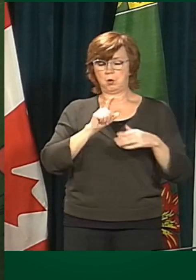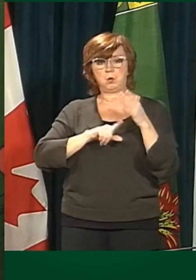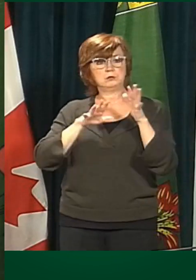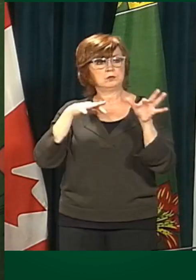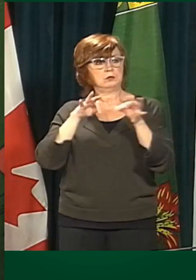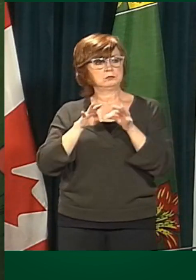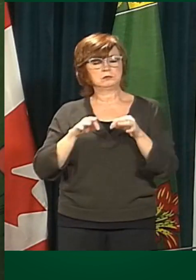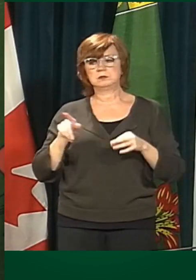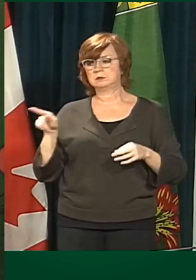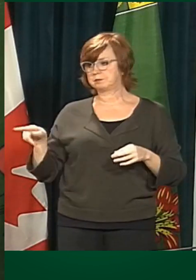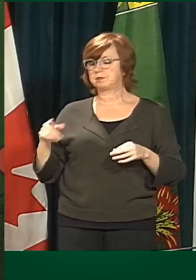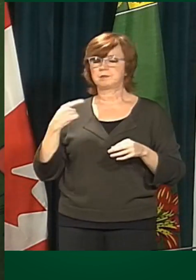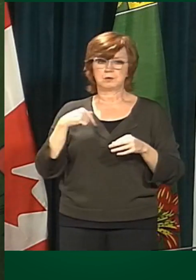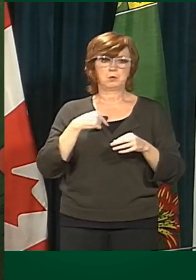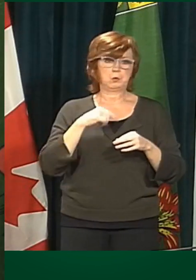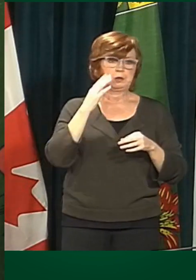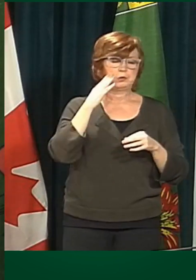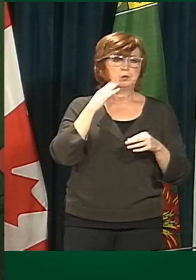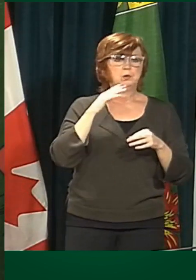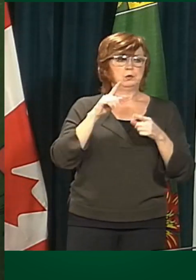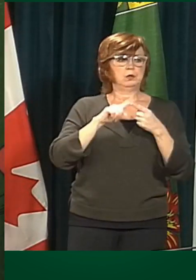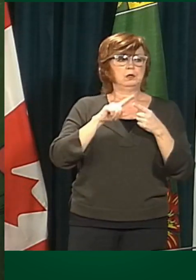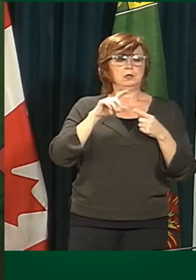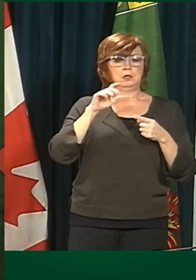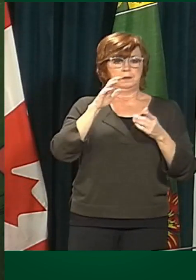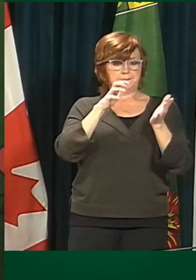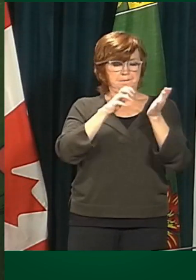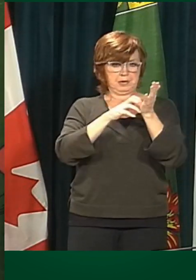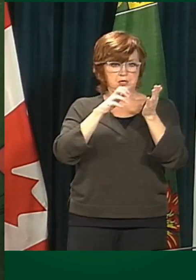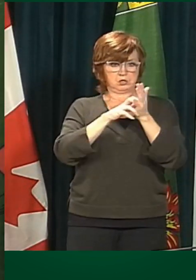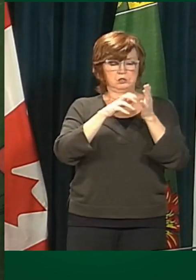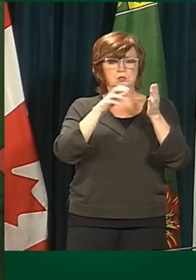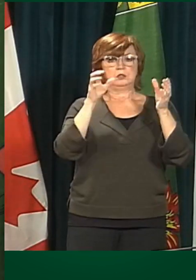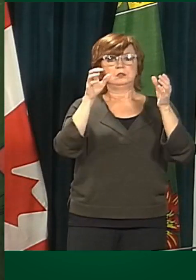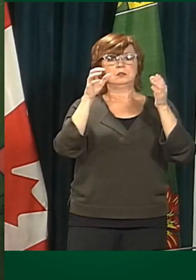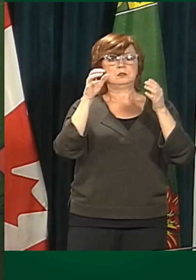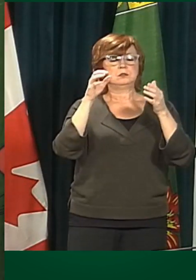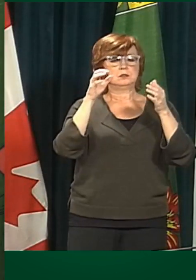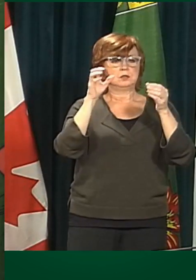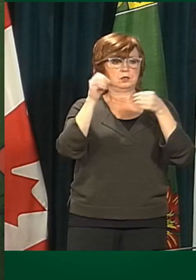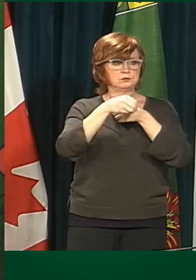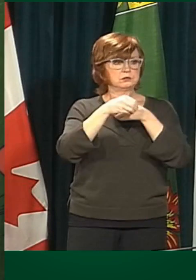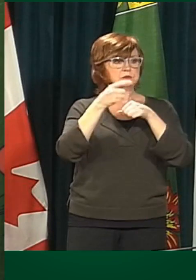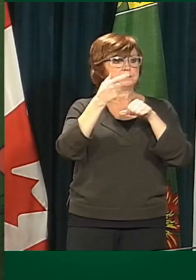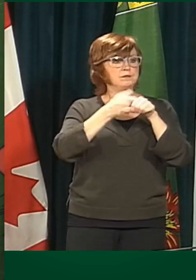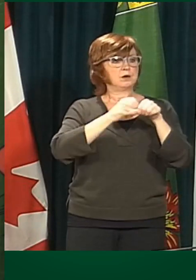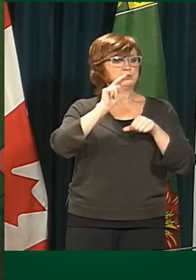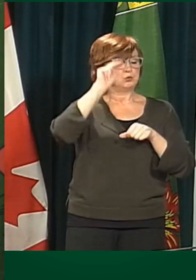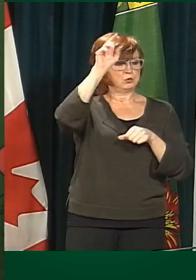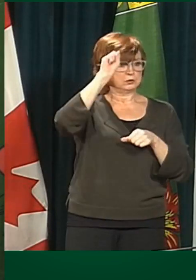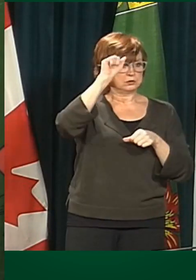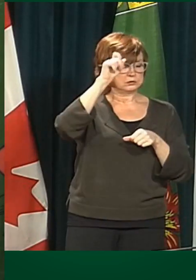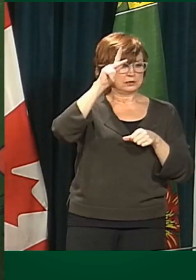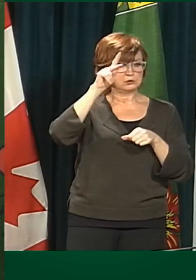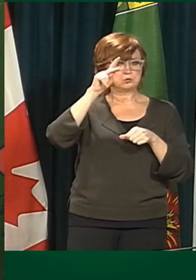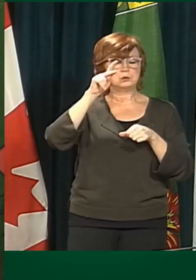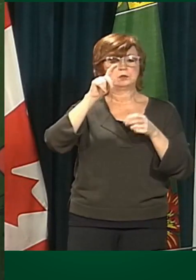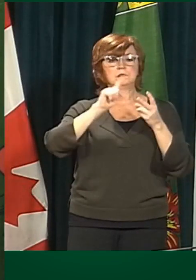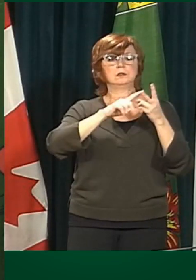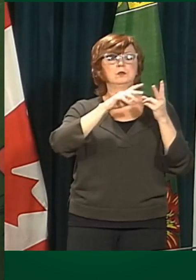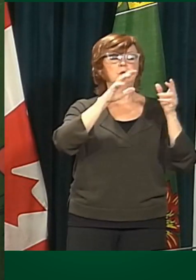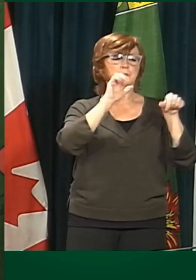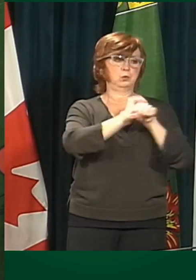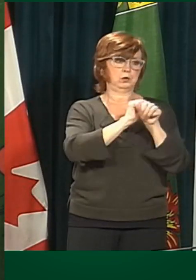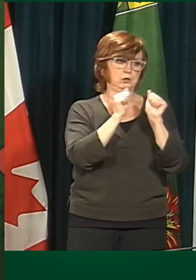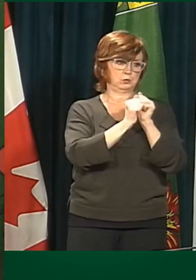very closely with communities, with local leadership, and with their partners in northern Alberta to, first of all,